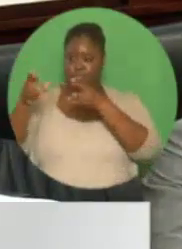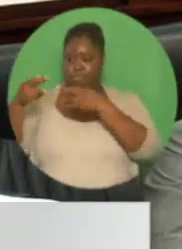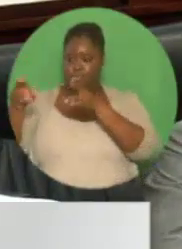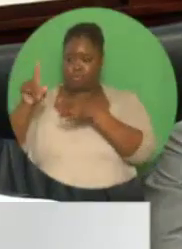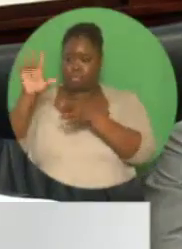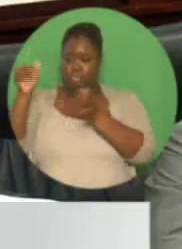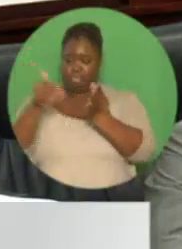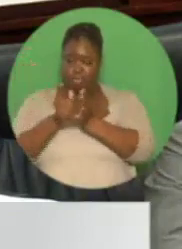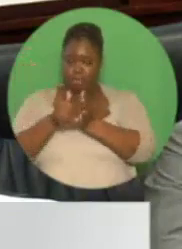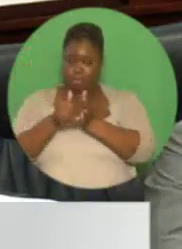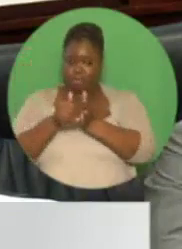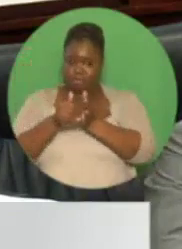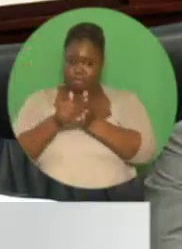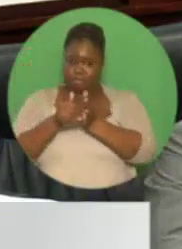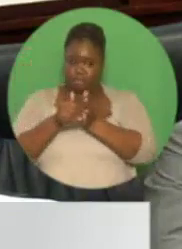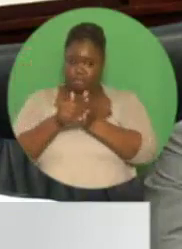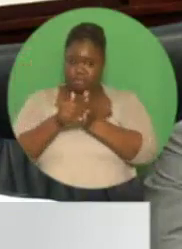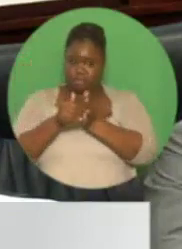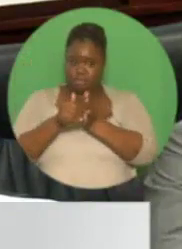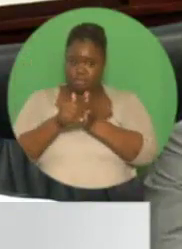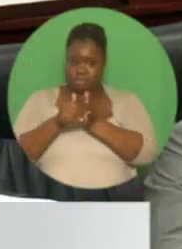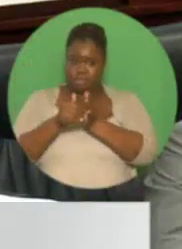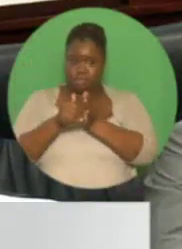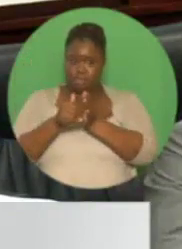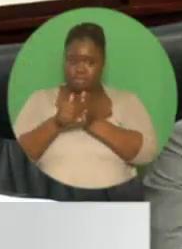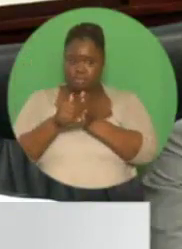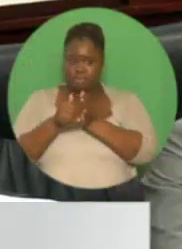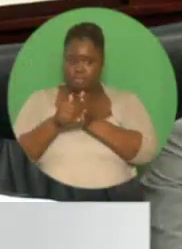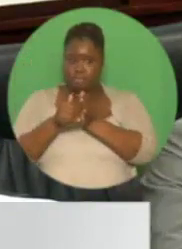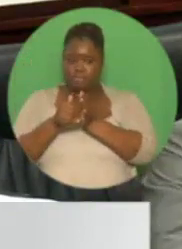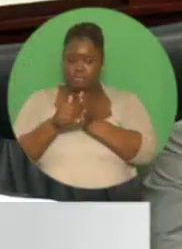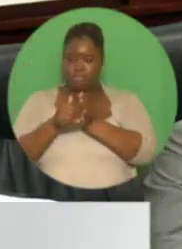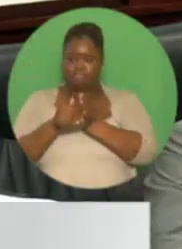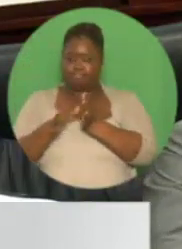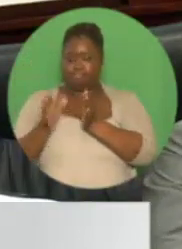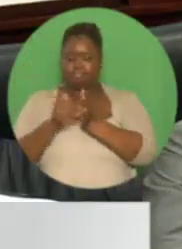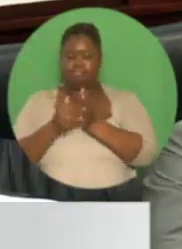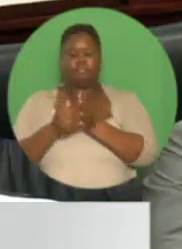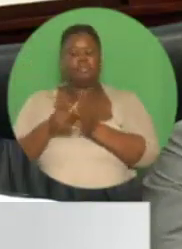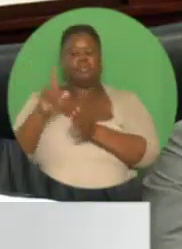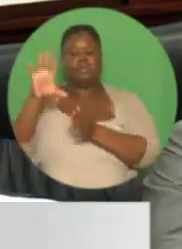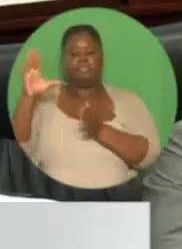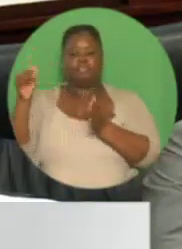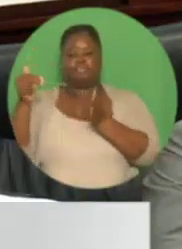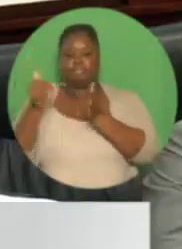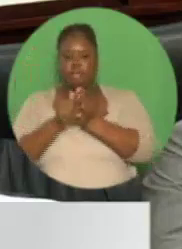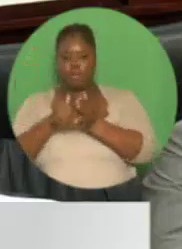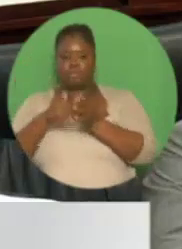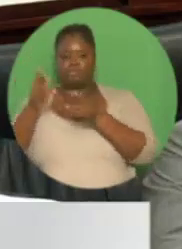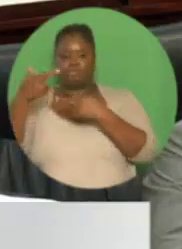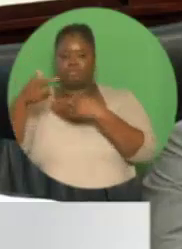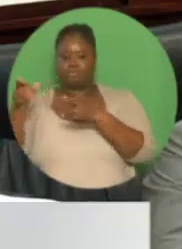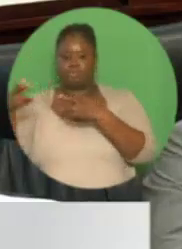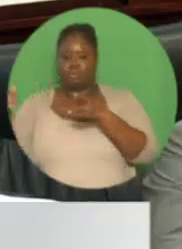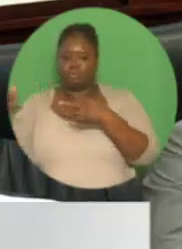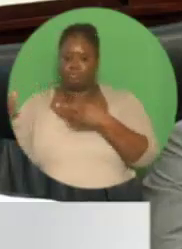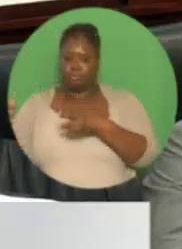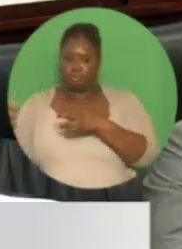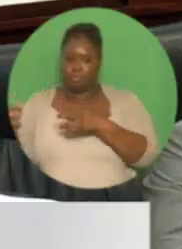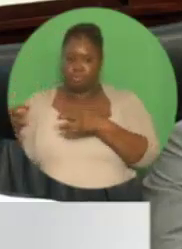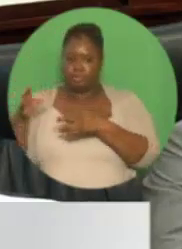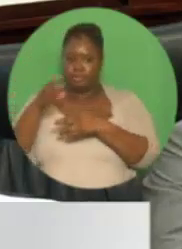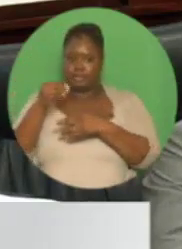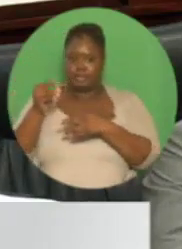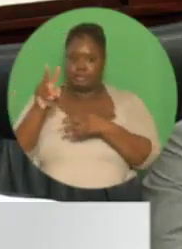2